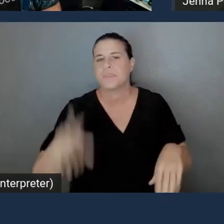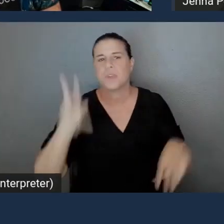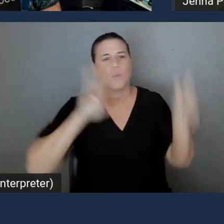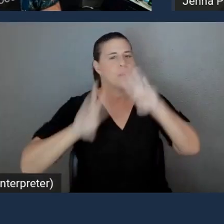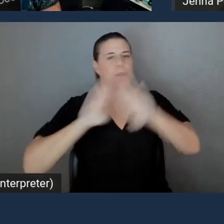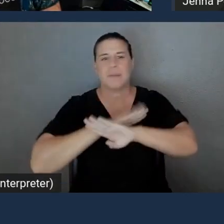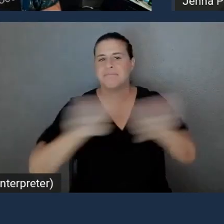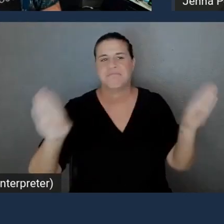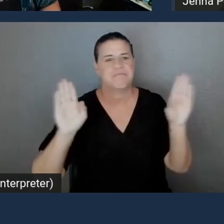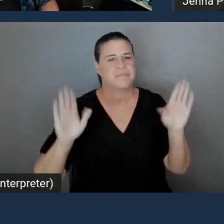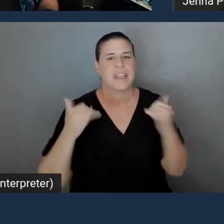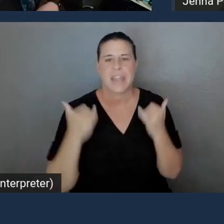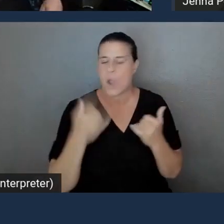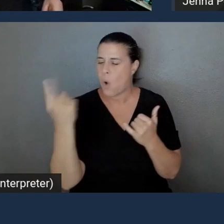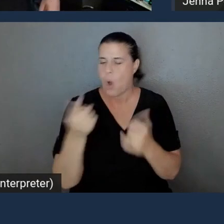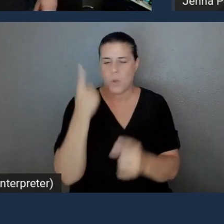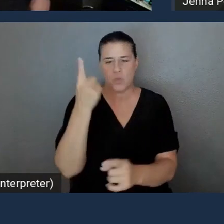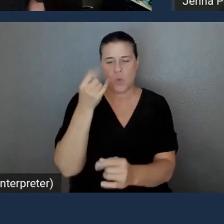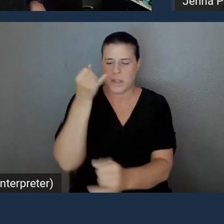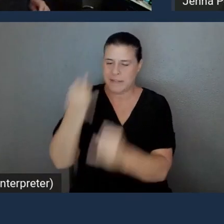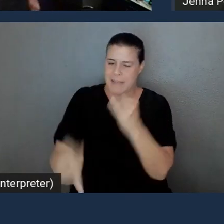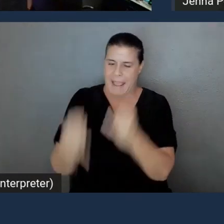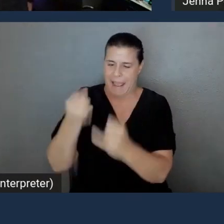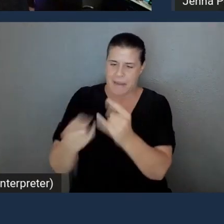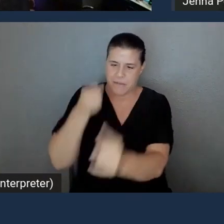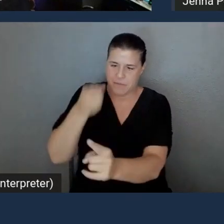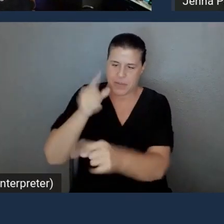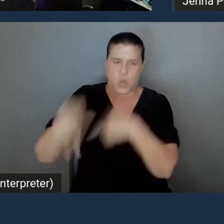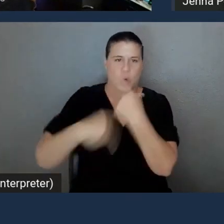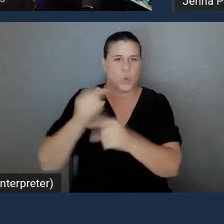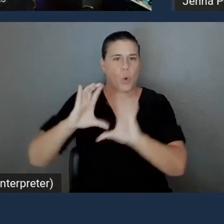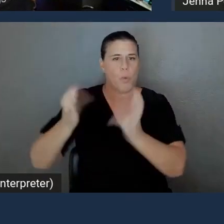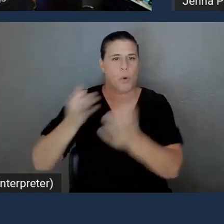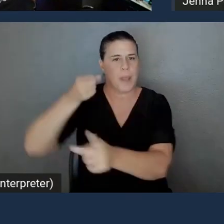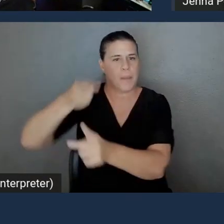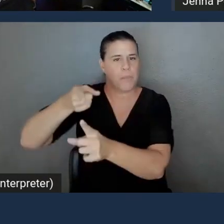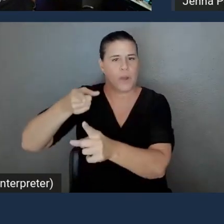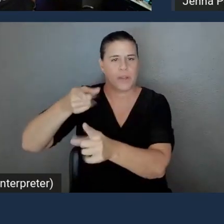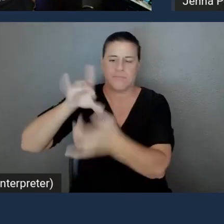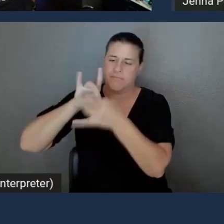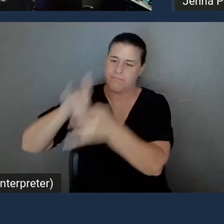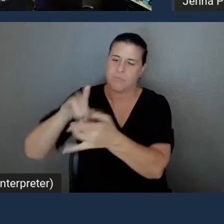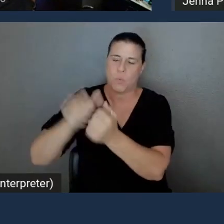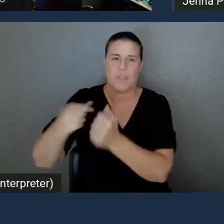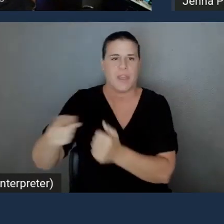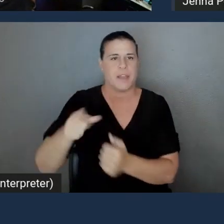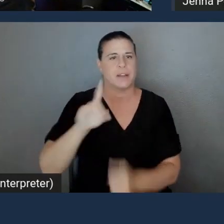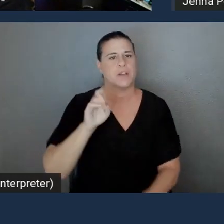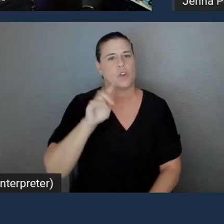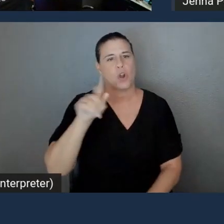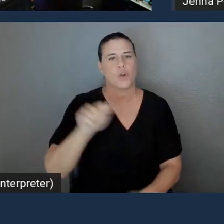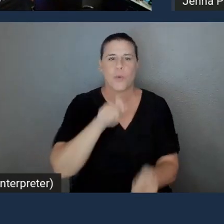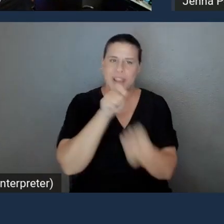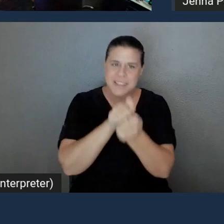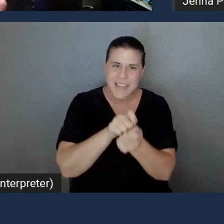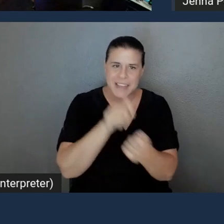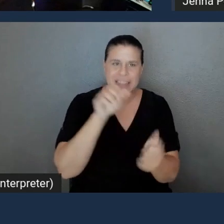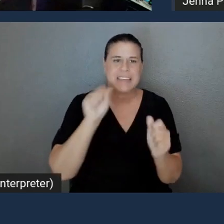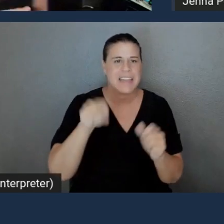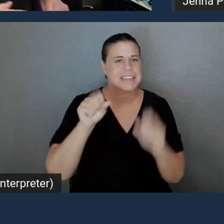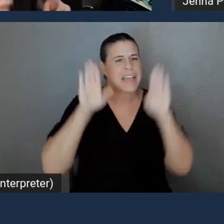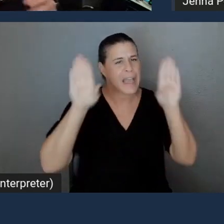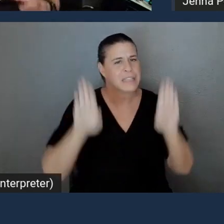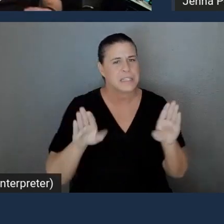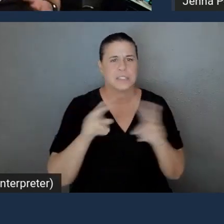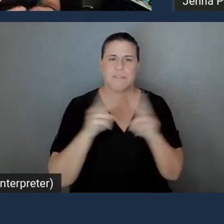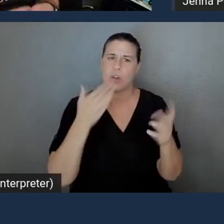You just always now have that single global endpoint to talk to. Yeah, exactly. Excellent. So that's very good,